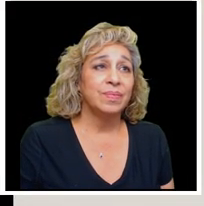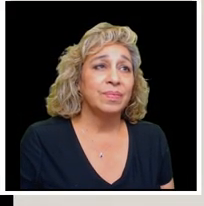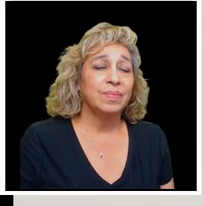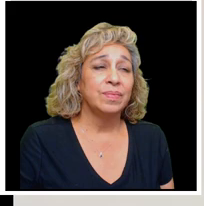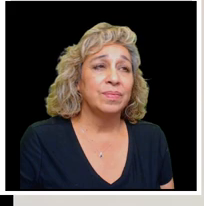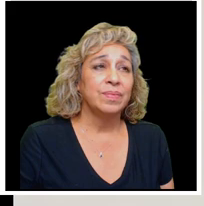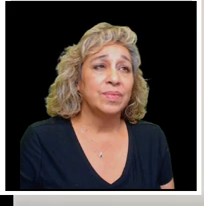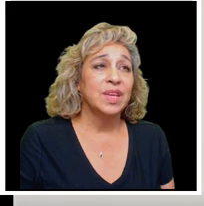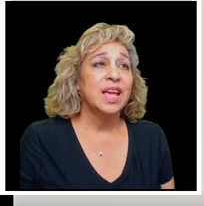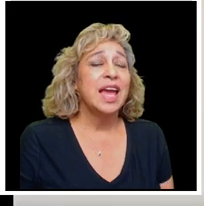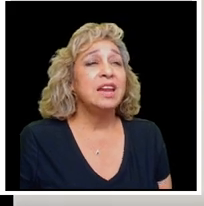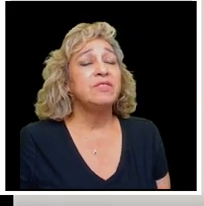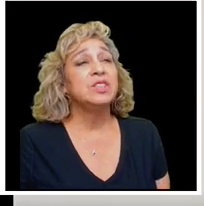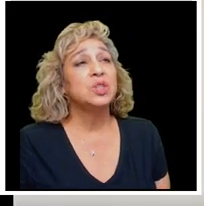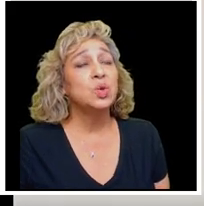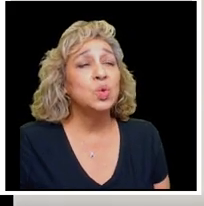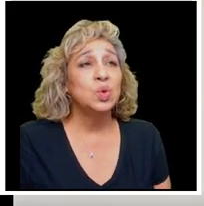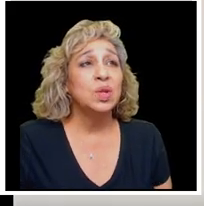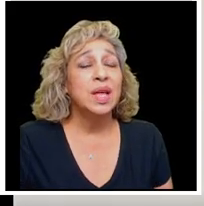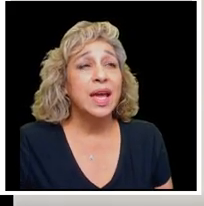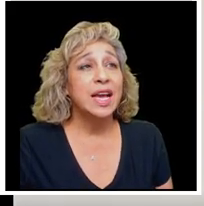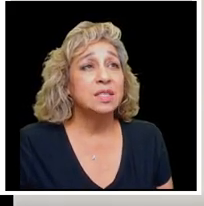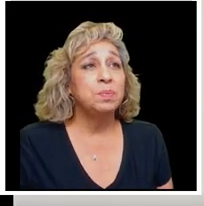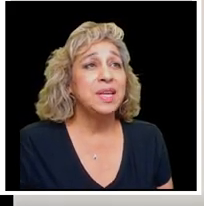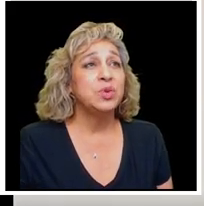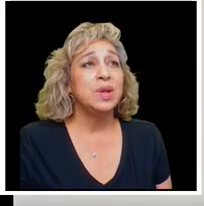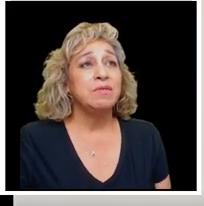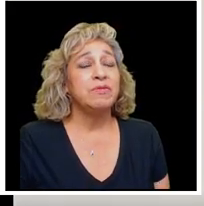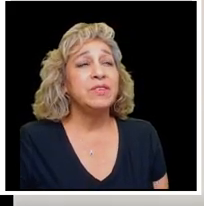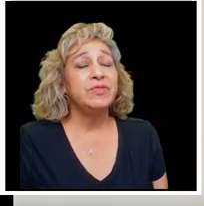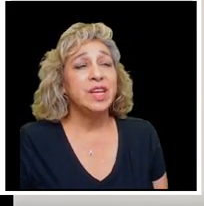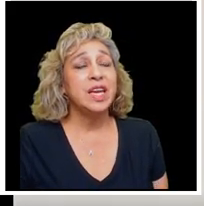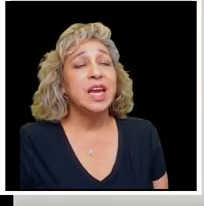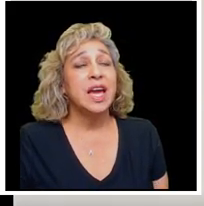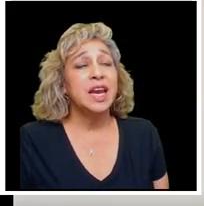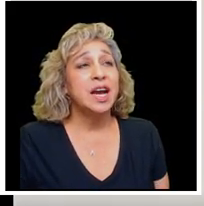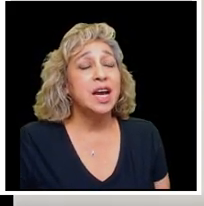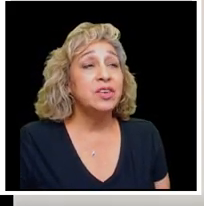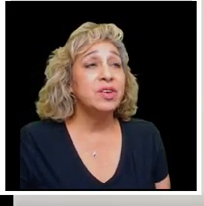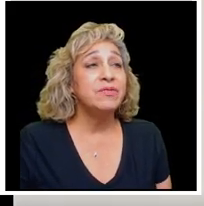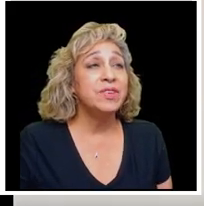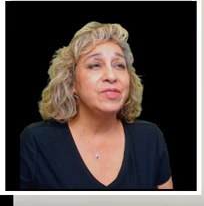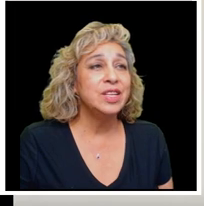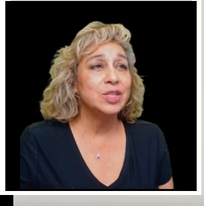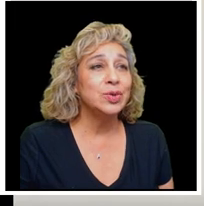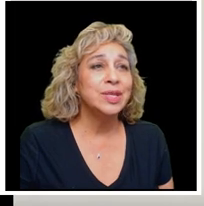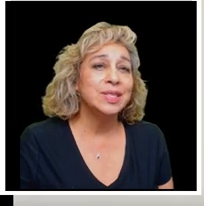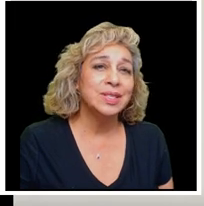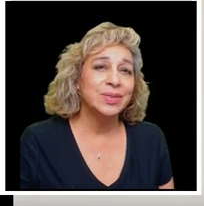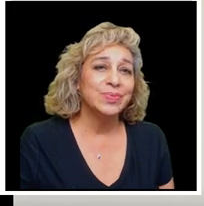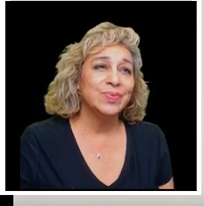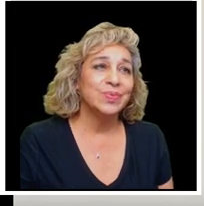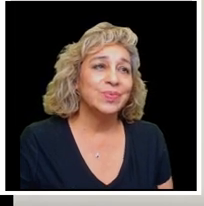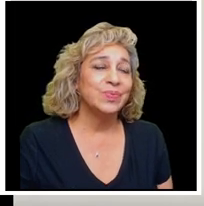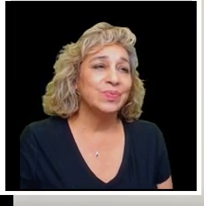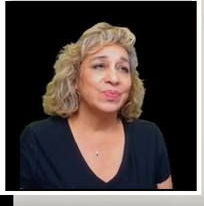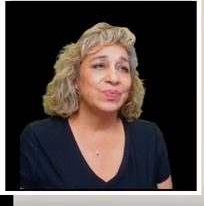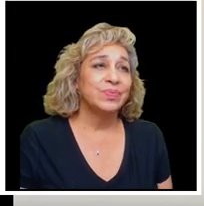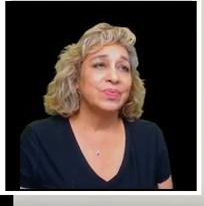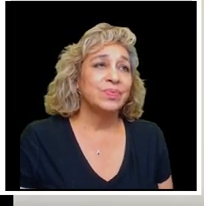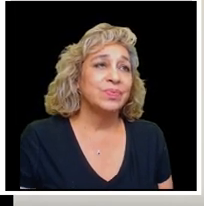and if the school has between fifty and a hundred and fifty students